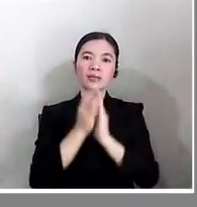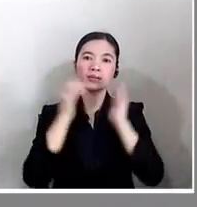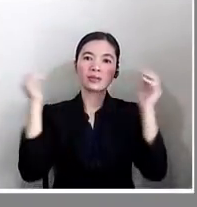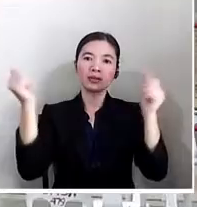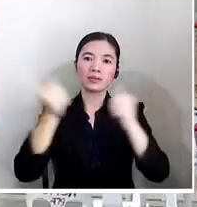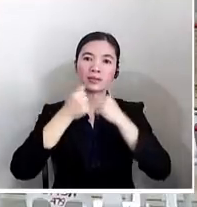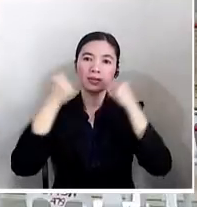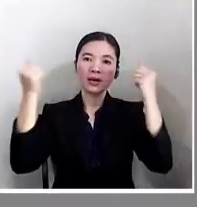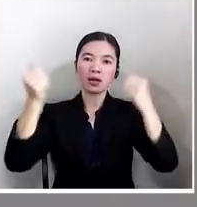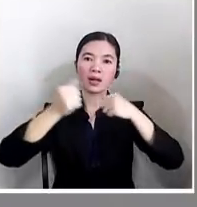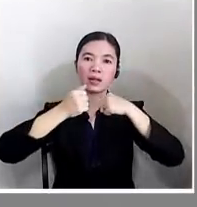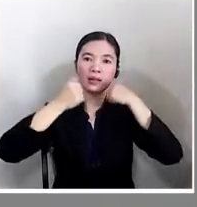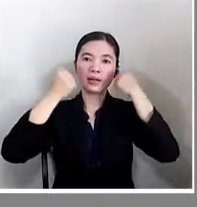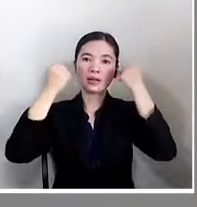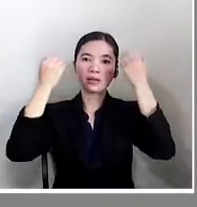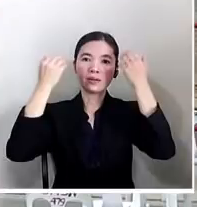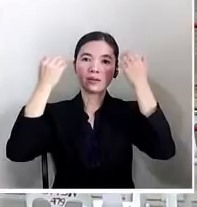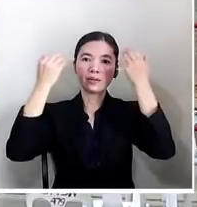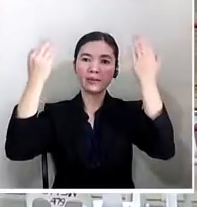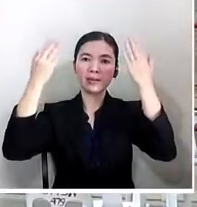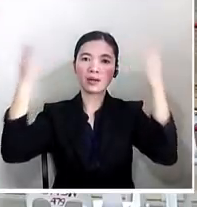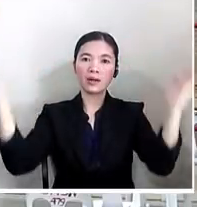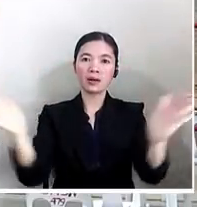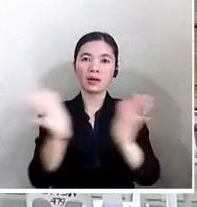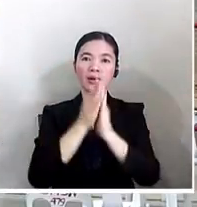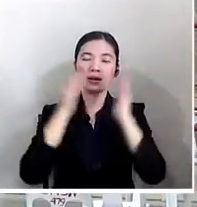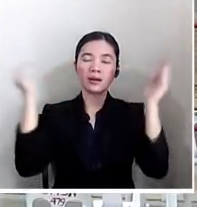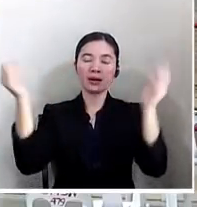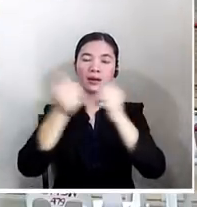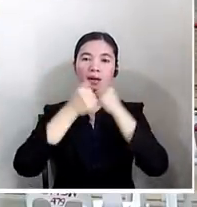praises. Alleluia.